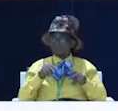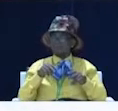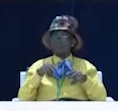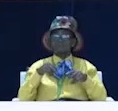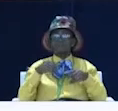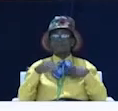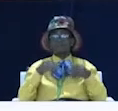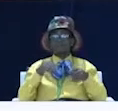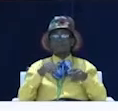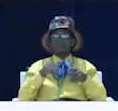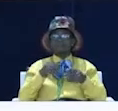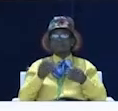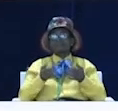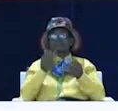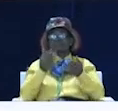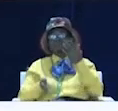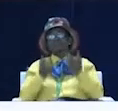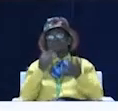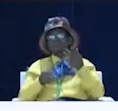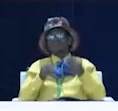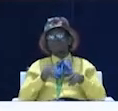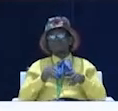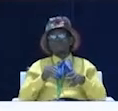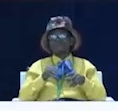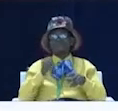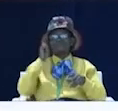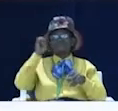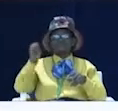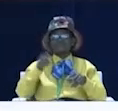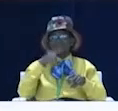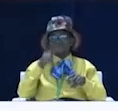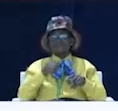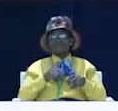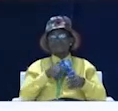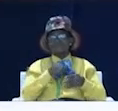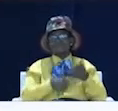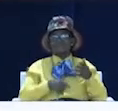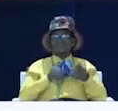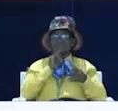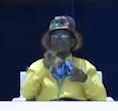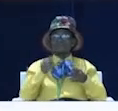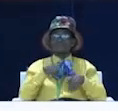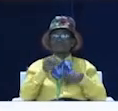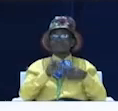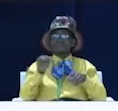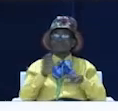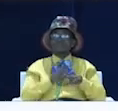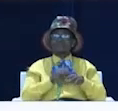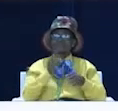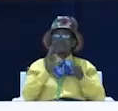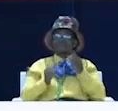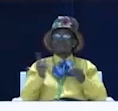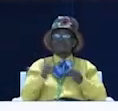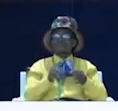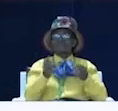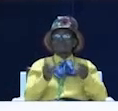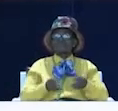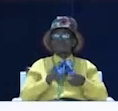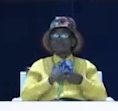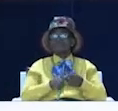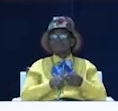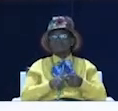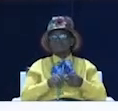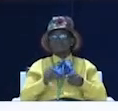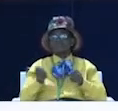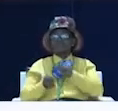want to turn my house to Mecca. So he said, I know what I will do. He went and bought another chair,